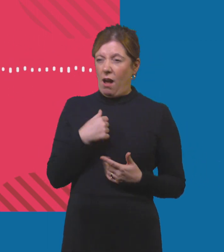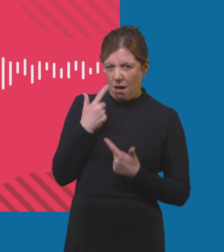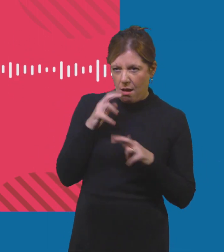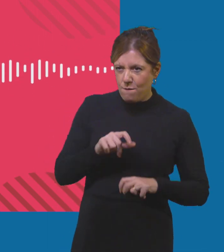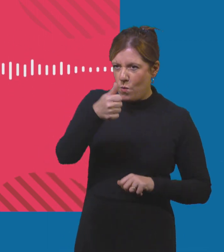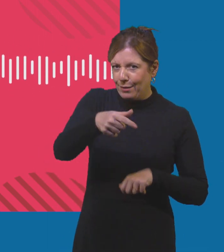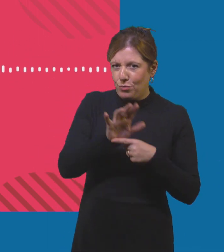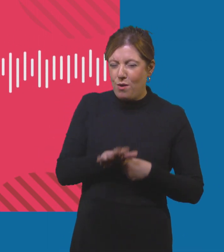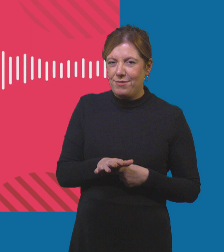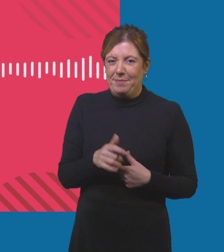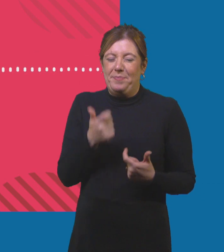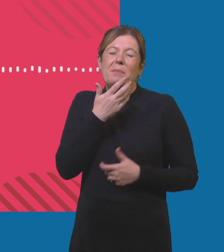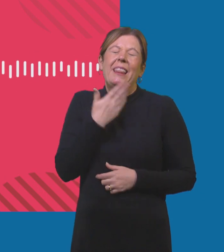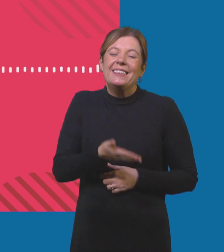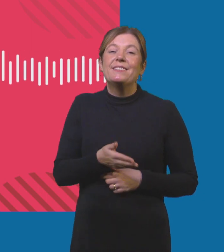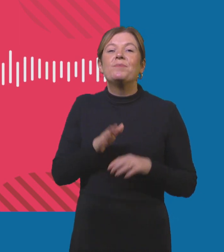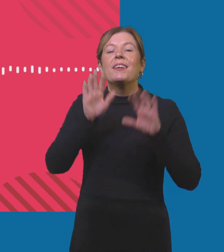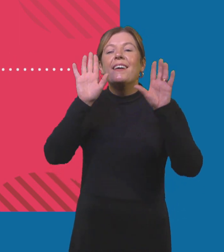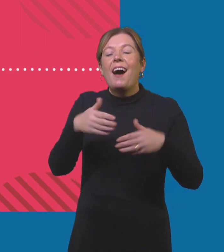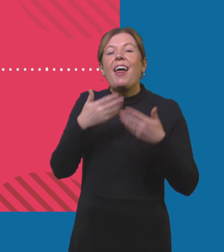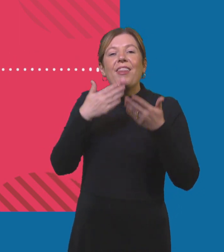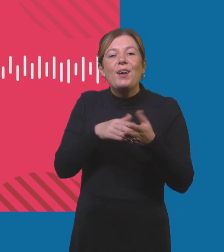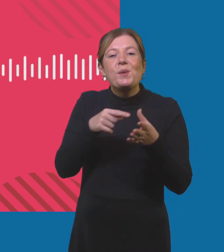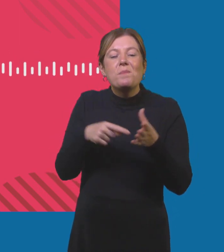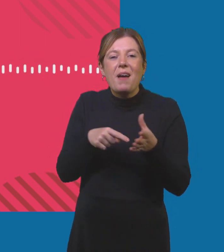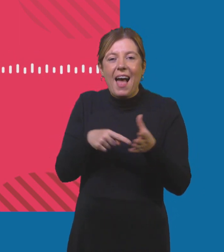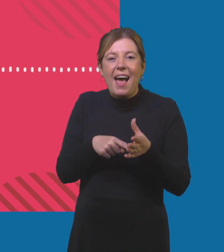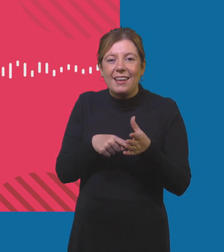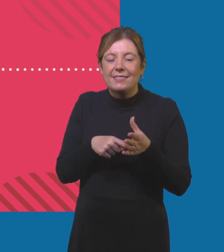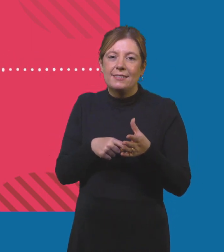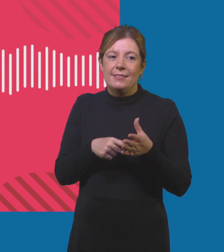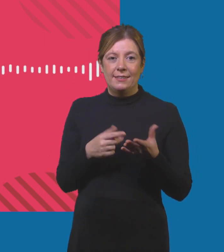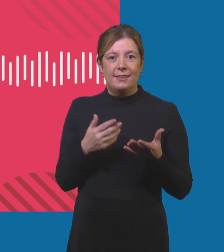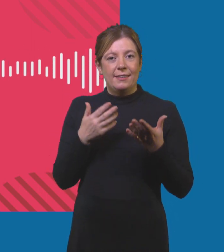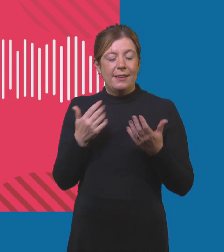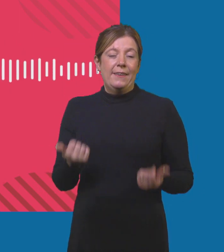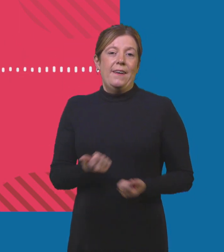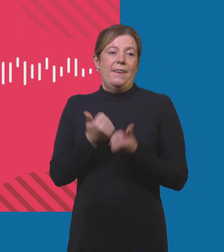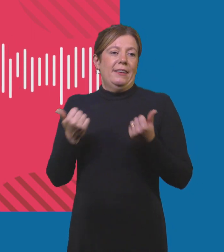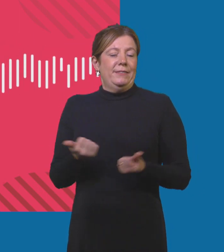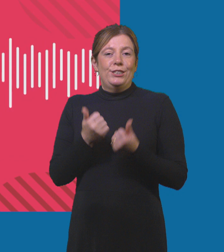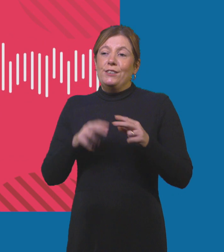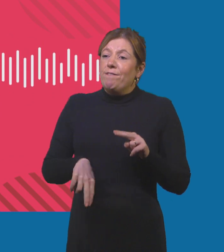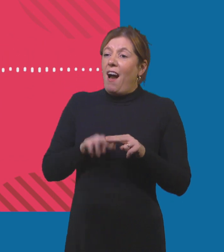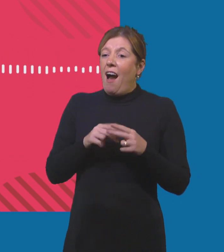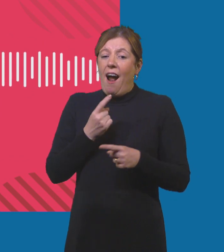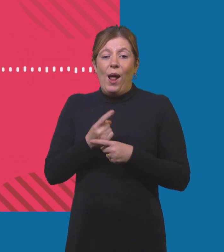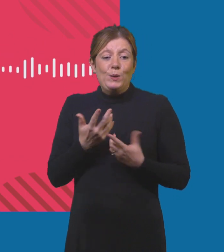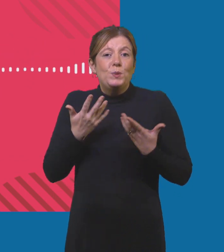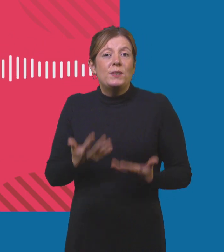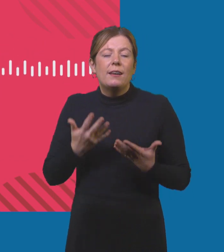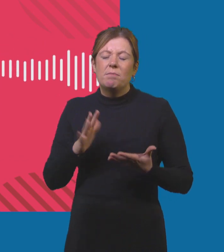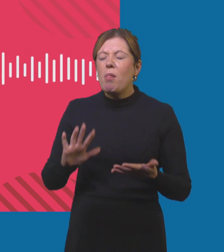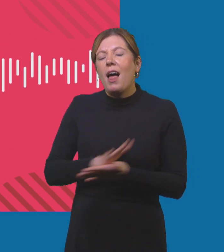do. Never know. Oh. Thank you, Matt, You're for more our than welcome. final car chat of the Thanks season. for having me. It's been brilliant. Thank you. Been a